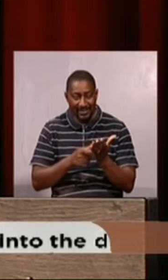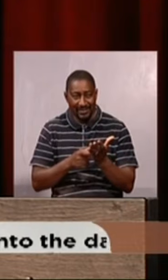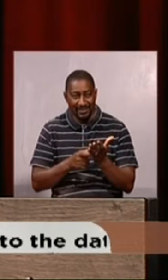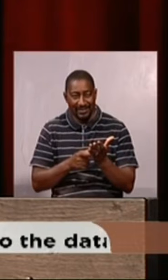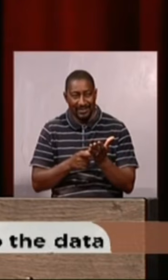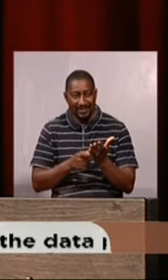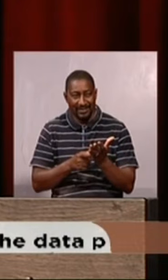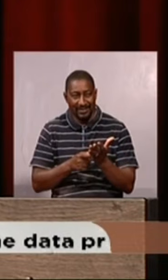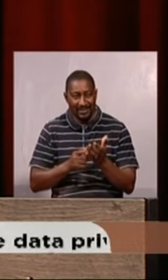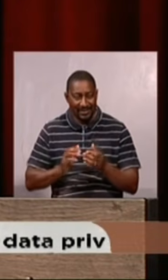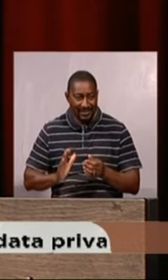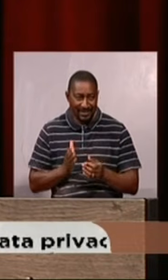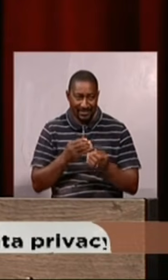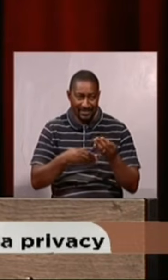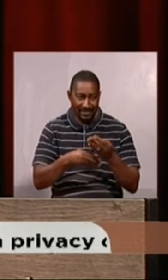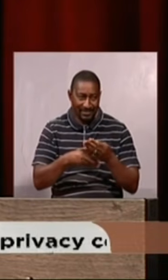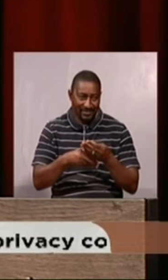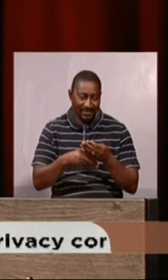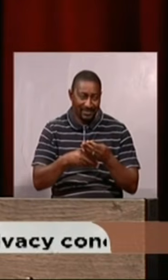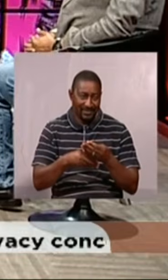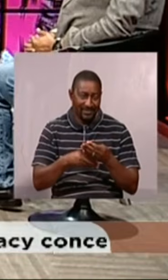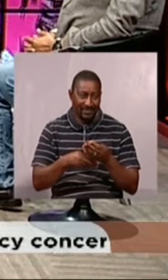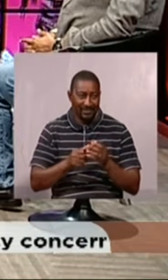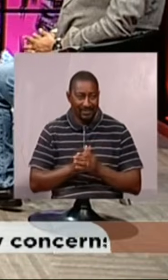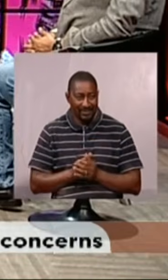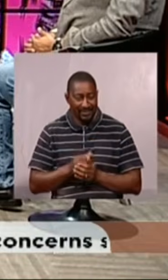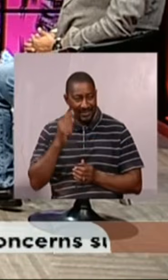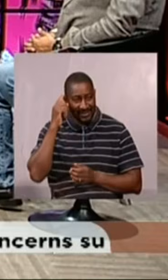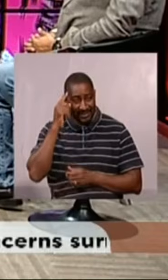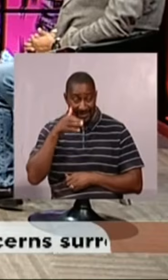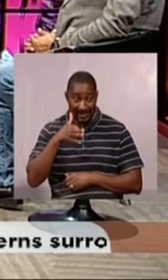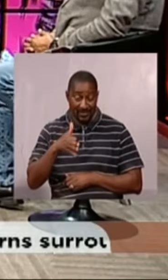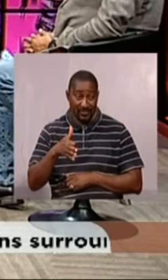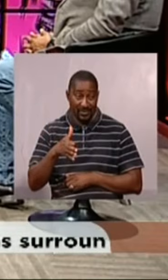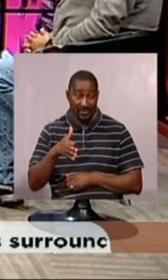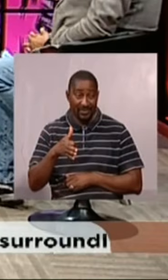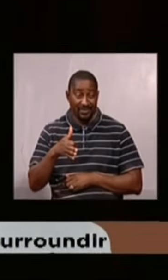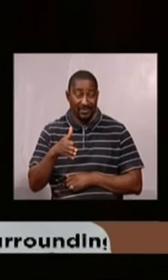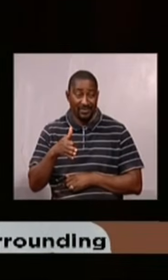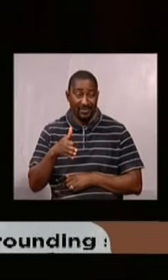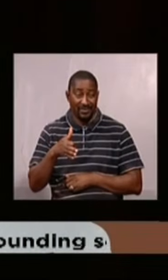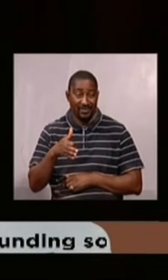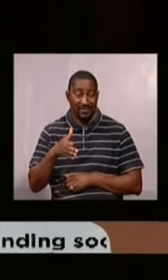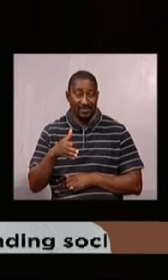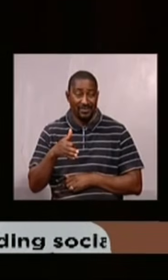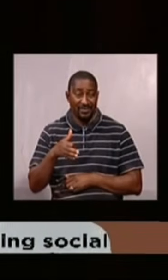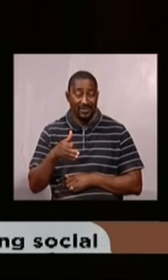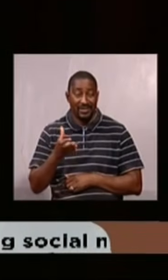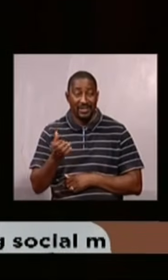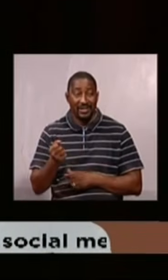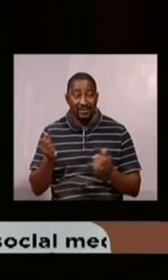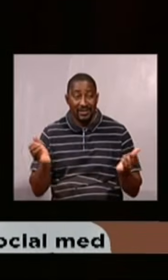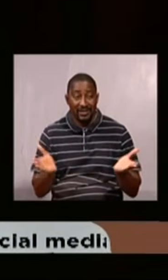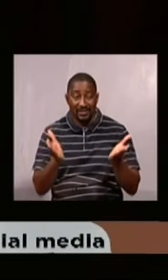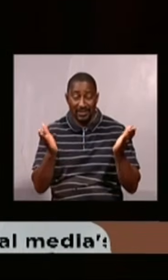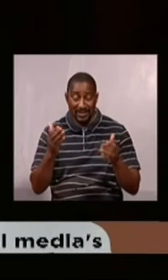etc. I wanted to add a sentiment to that. I think in the Namibian landscape, it's more like saying, I think there was a campaign, my vote,